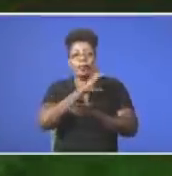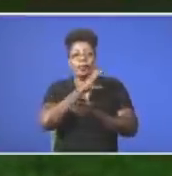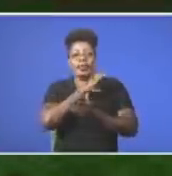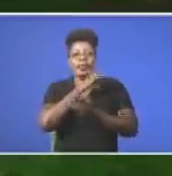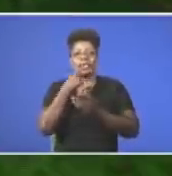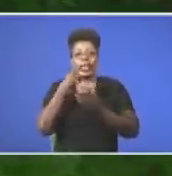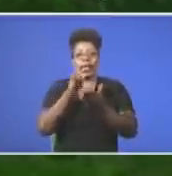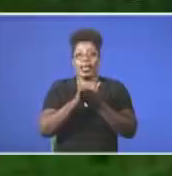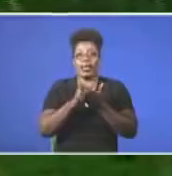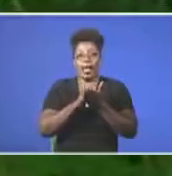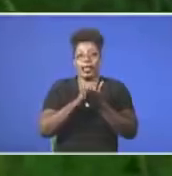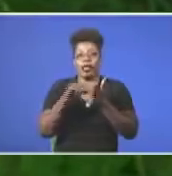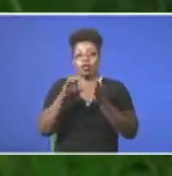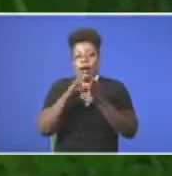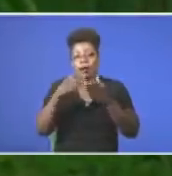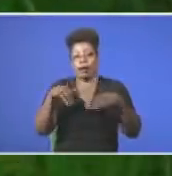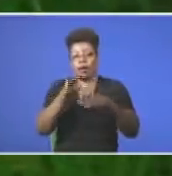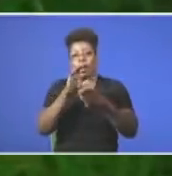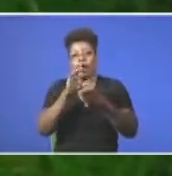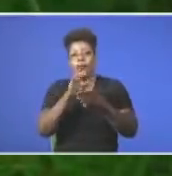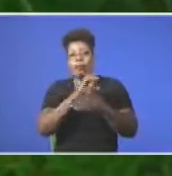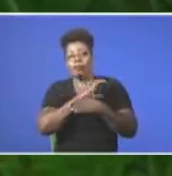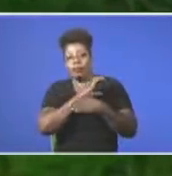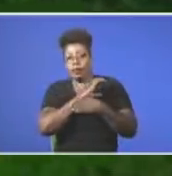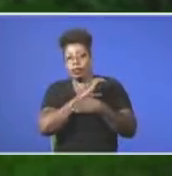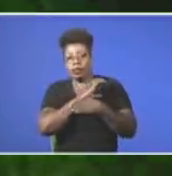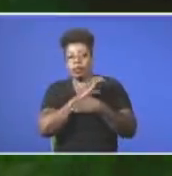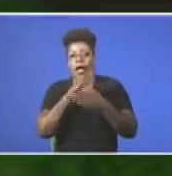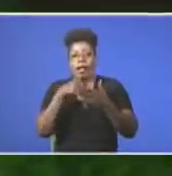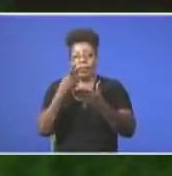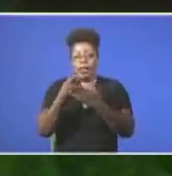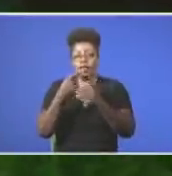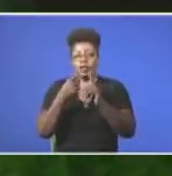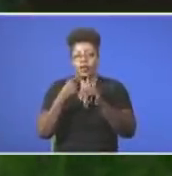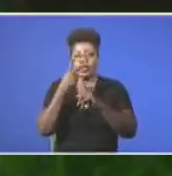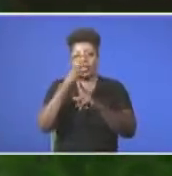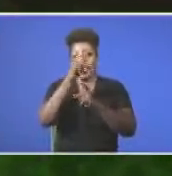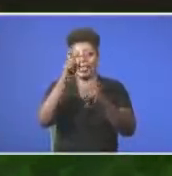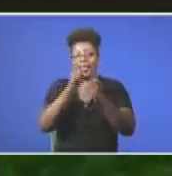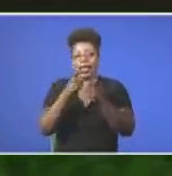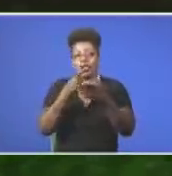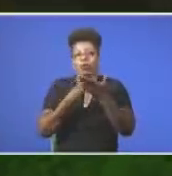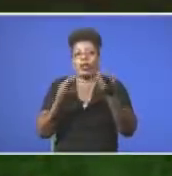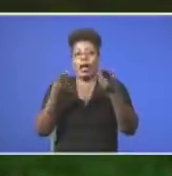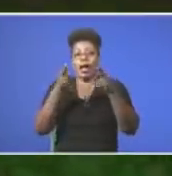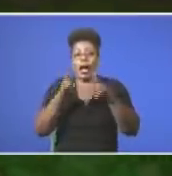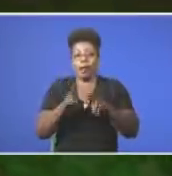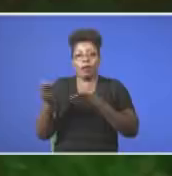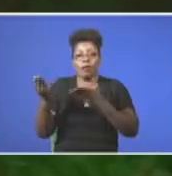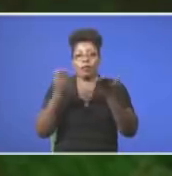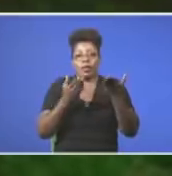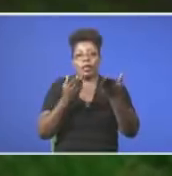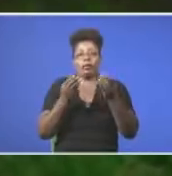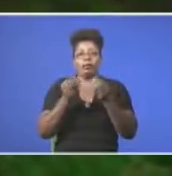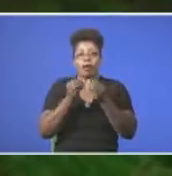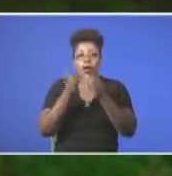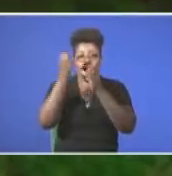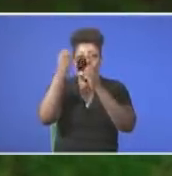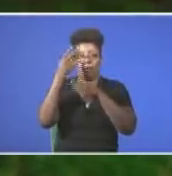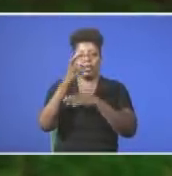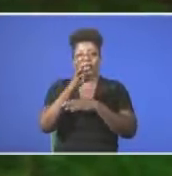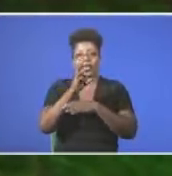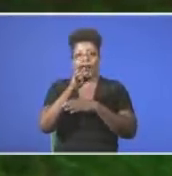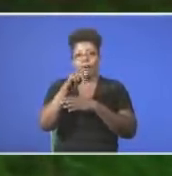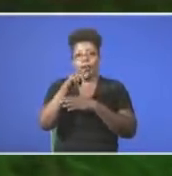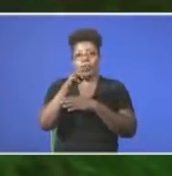crimes are on the way here on Rogers Lane to see exactly what happened. We'll bring you a quick update in the 7